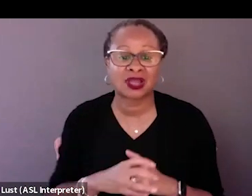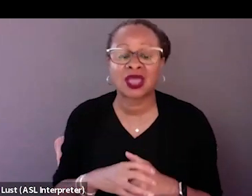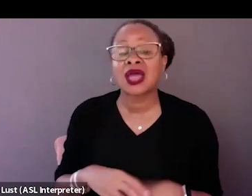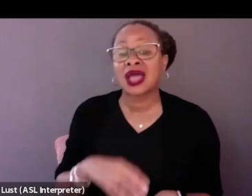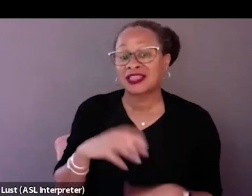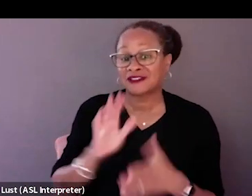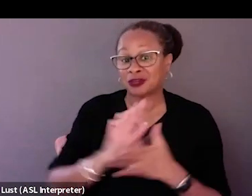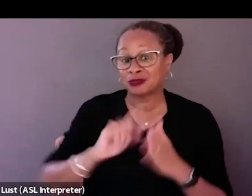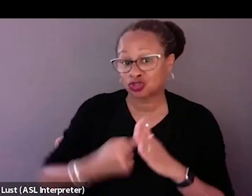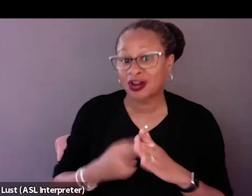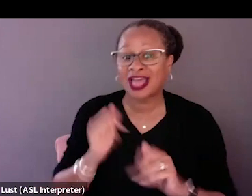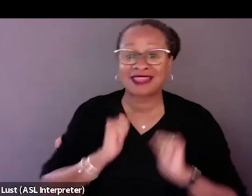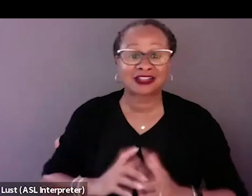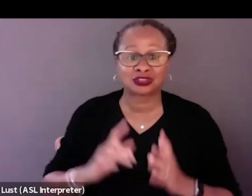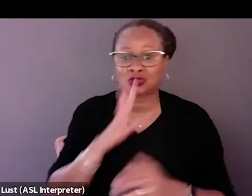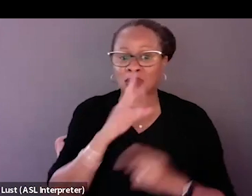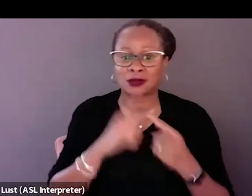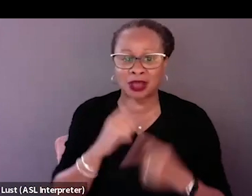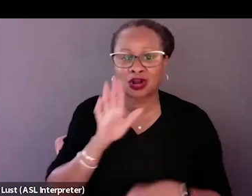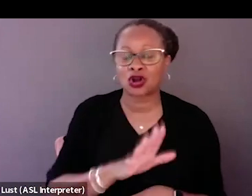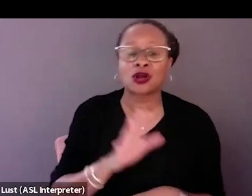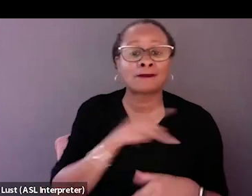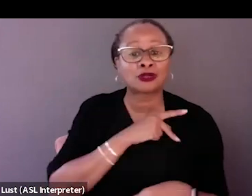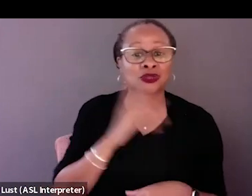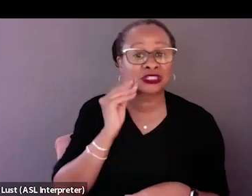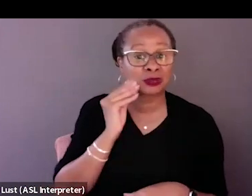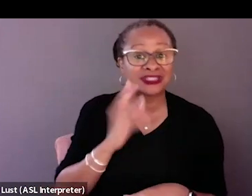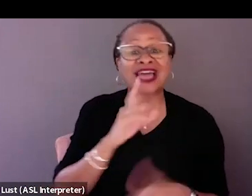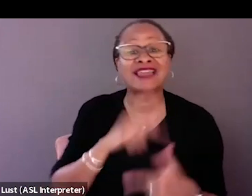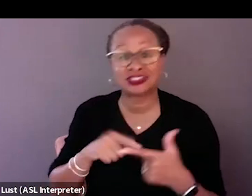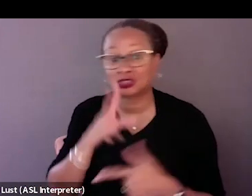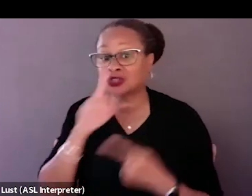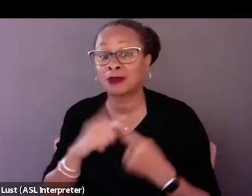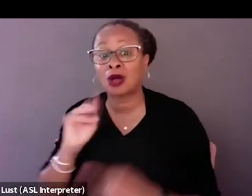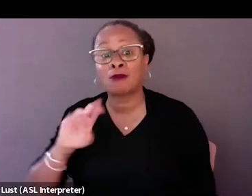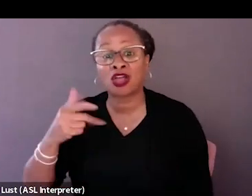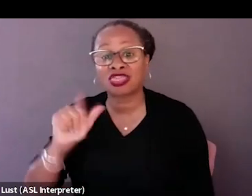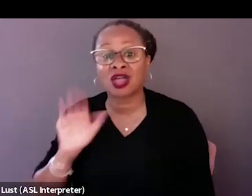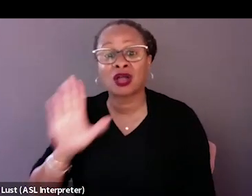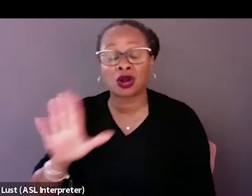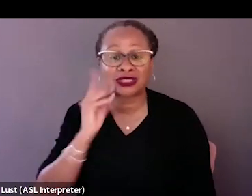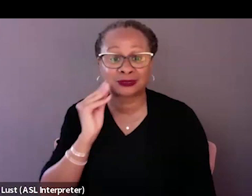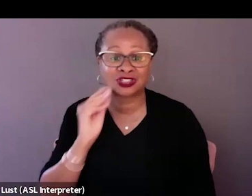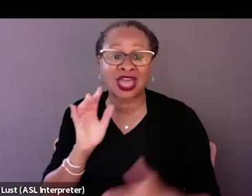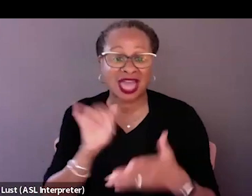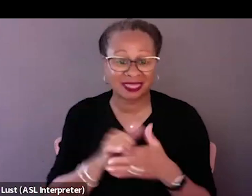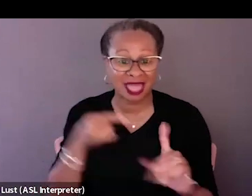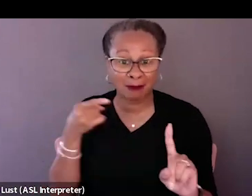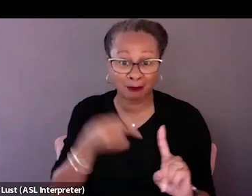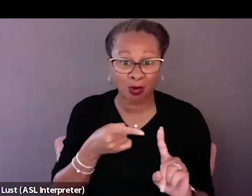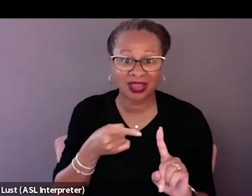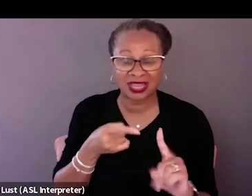personal experience, and then she's talking about Martha's experience. And then the film, from that point forward, moves between these